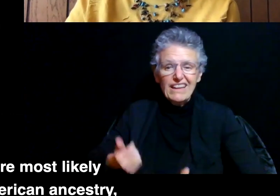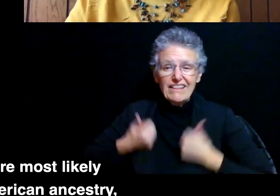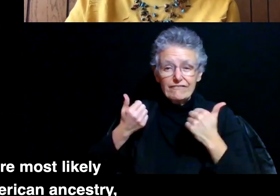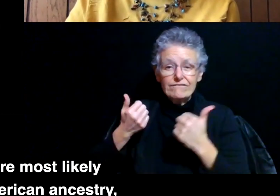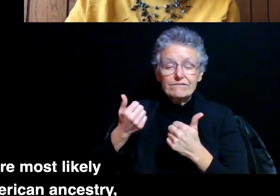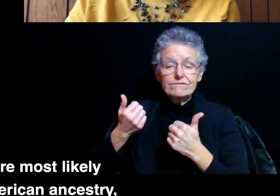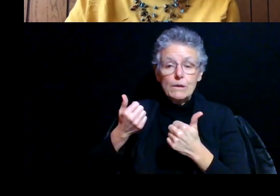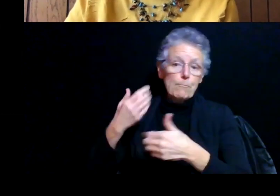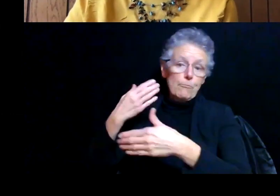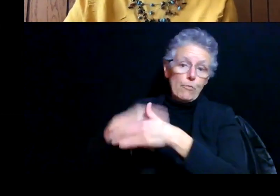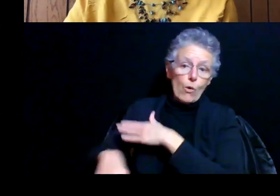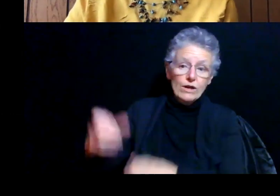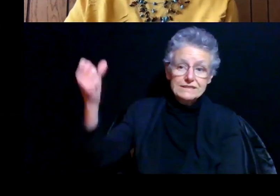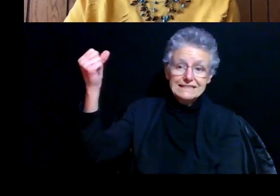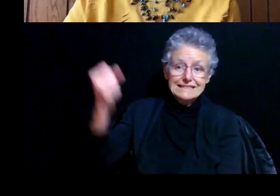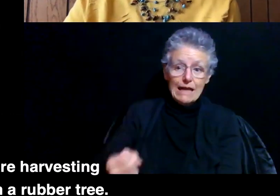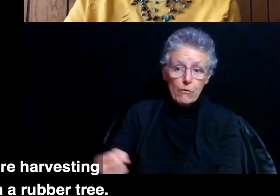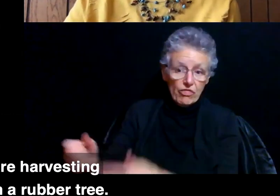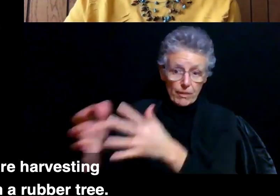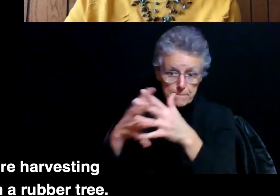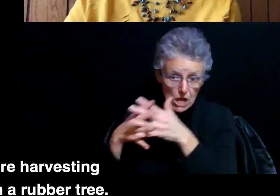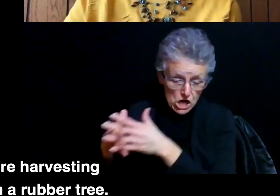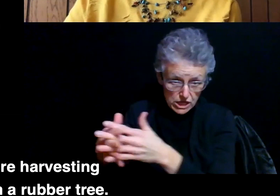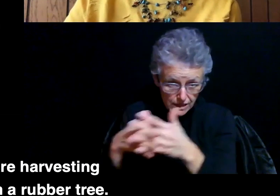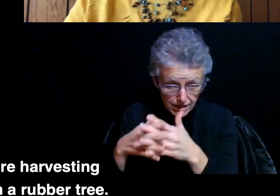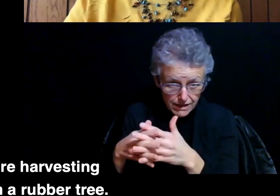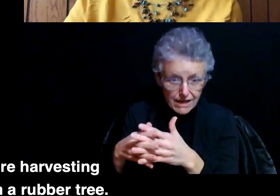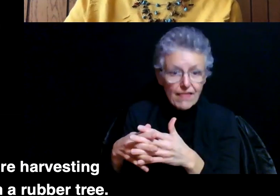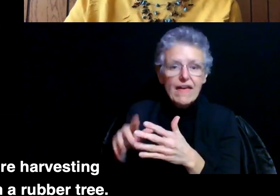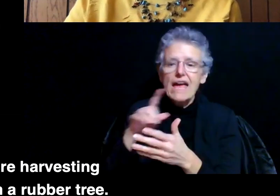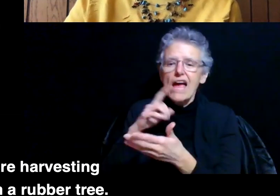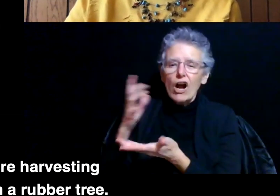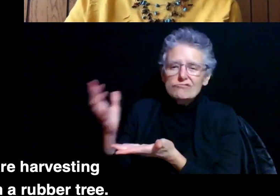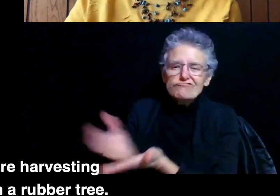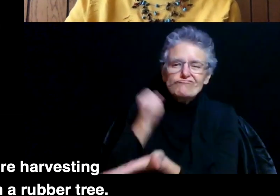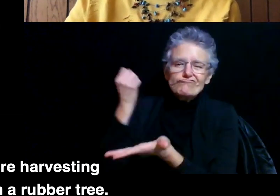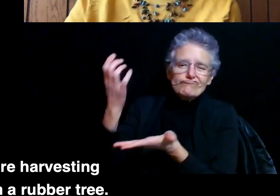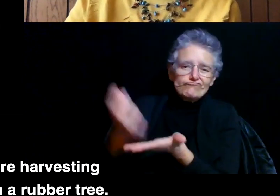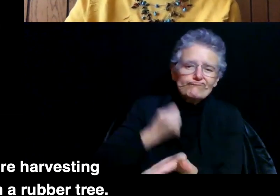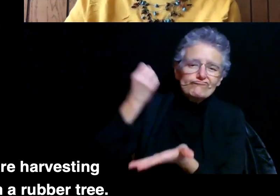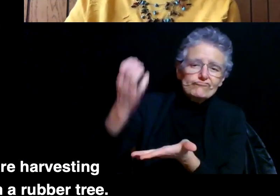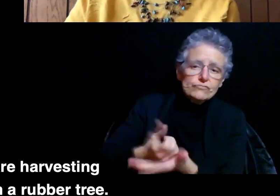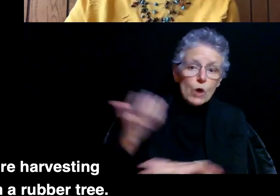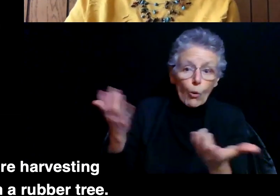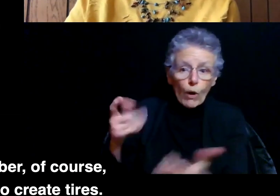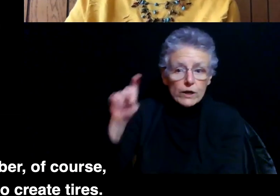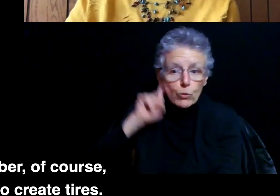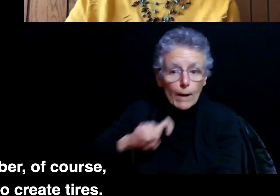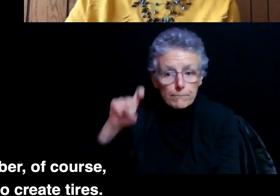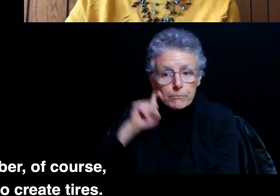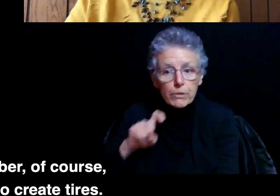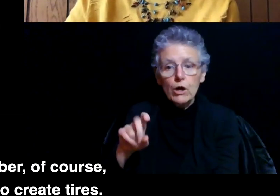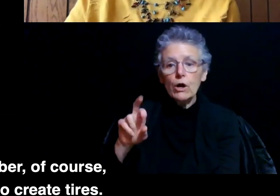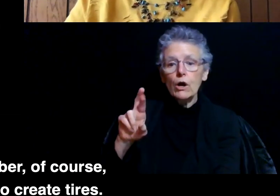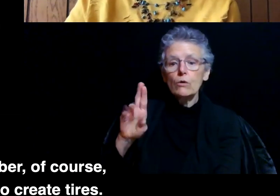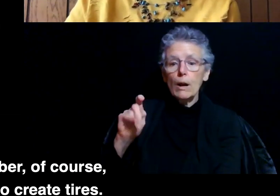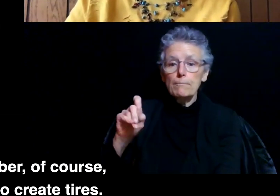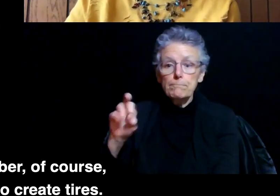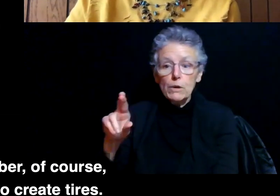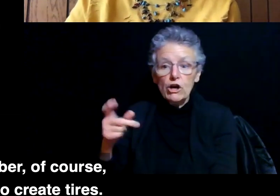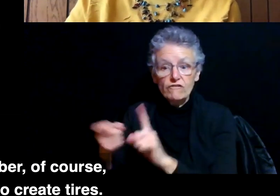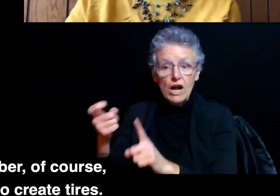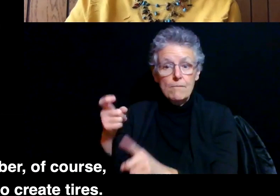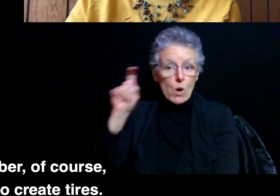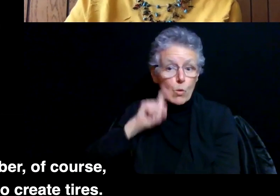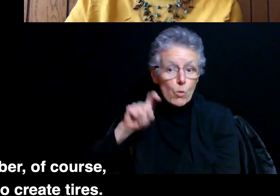American ancestry. And they are harvesting rubber from a rubber tree. So this rubber, of course, was